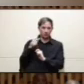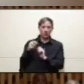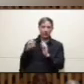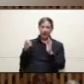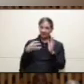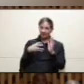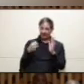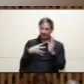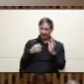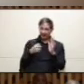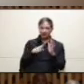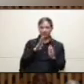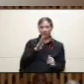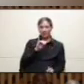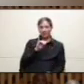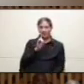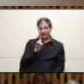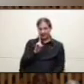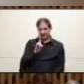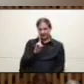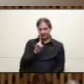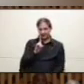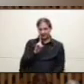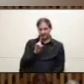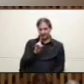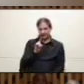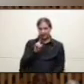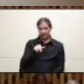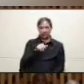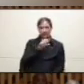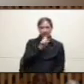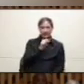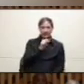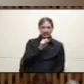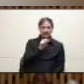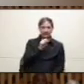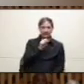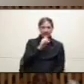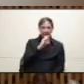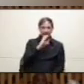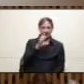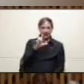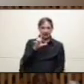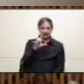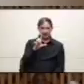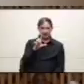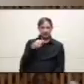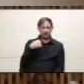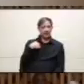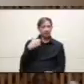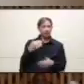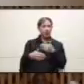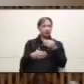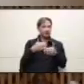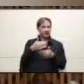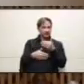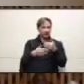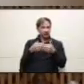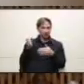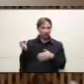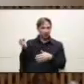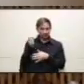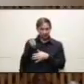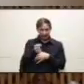advertised for the bids that are on the SCM process for their appointment. Some of them, of